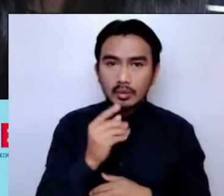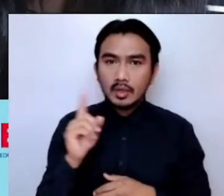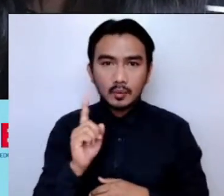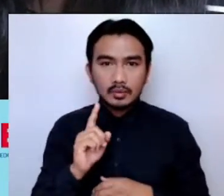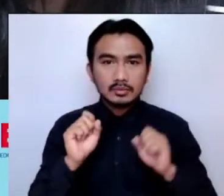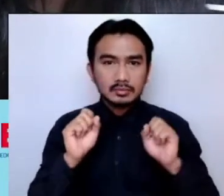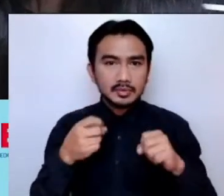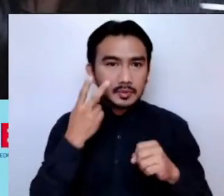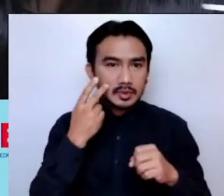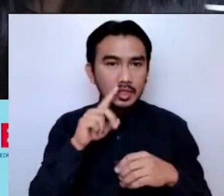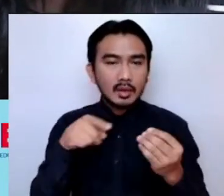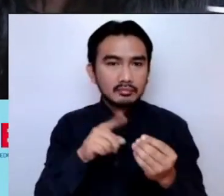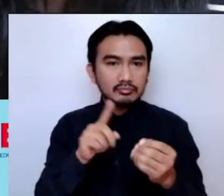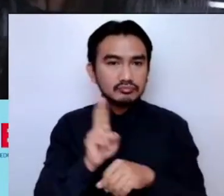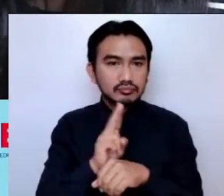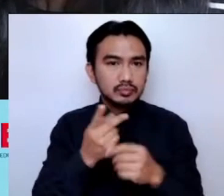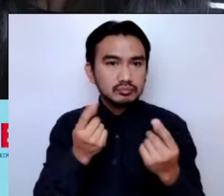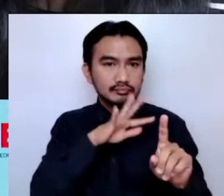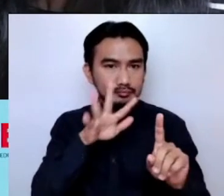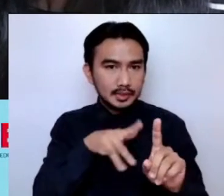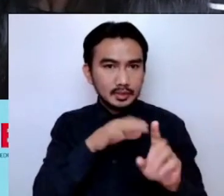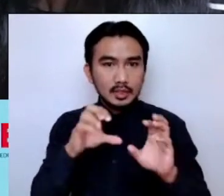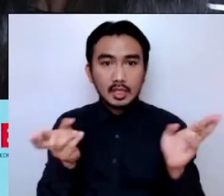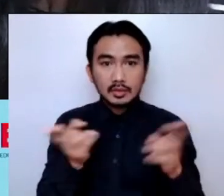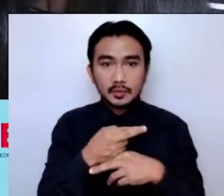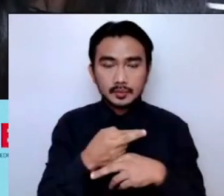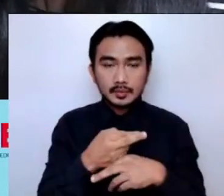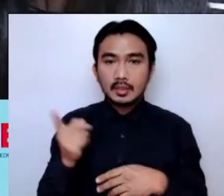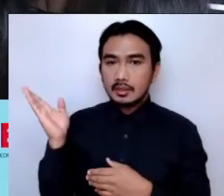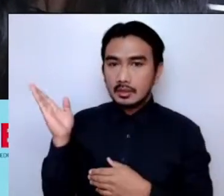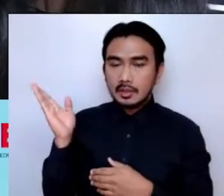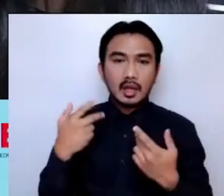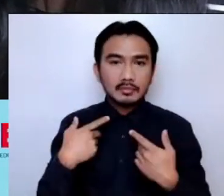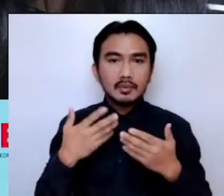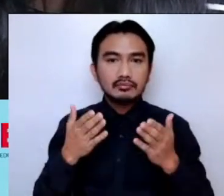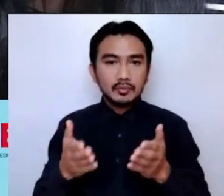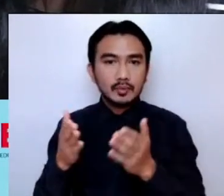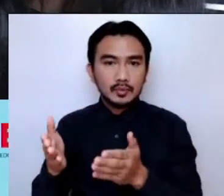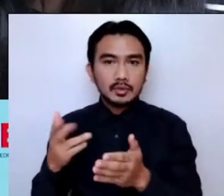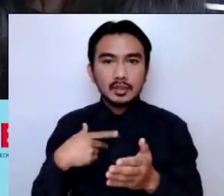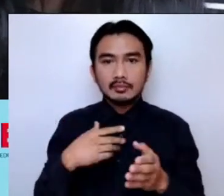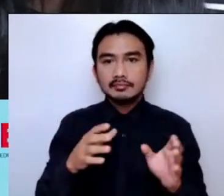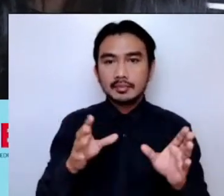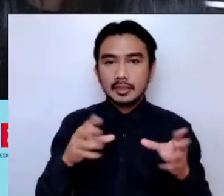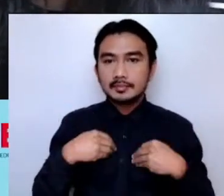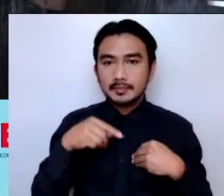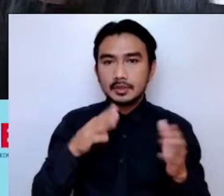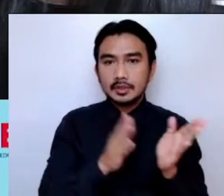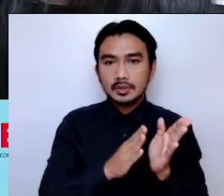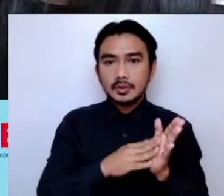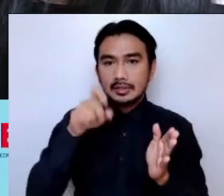of observation, of classroom observation. So the modality adopted by the school will be the priority mode